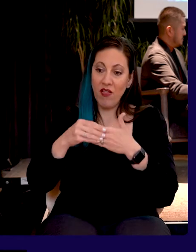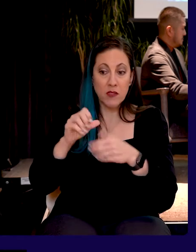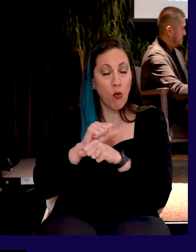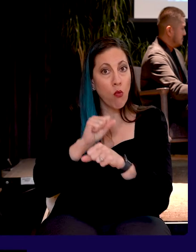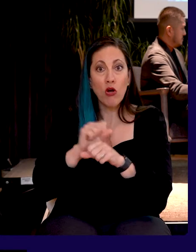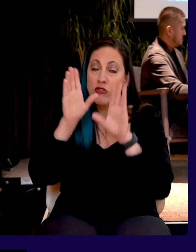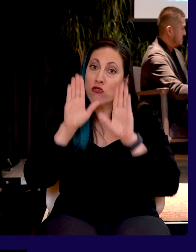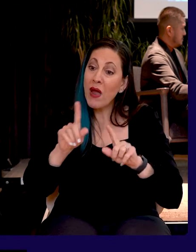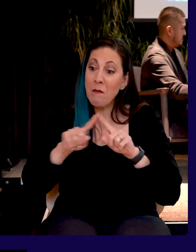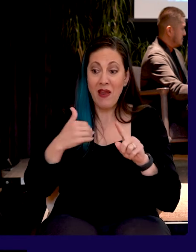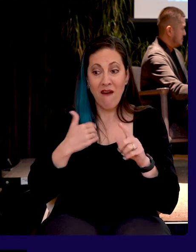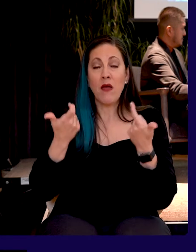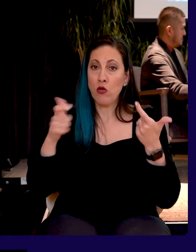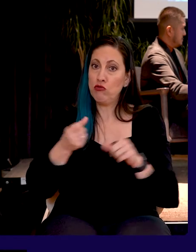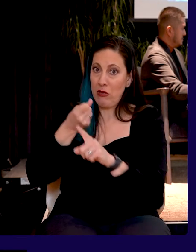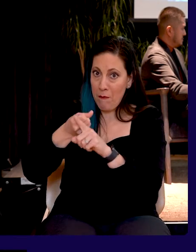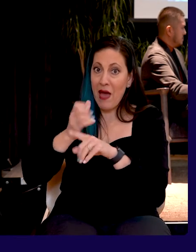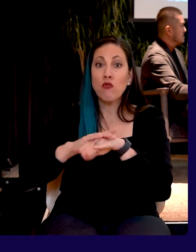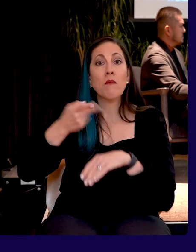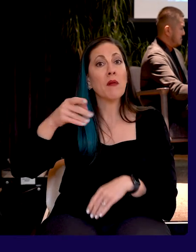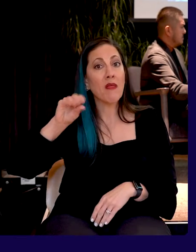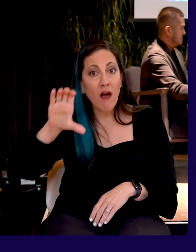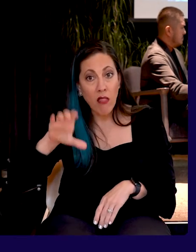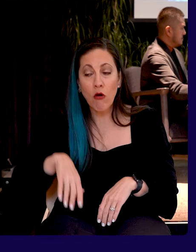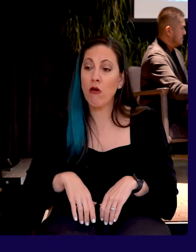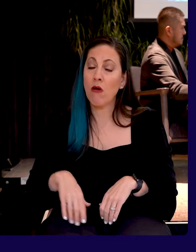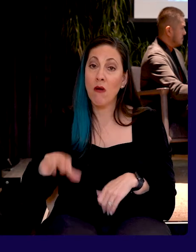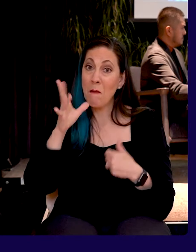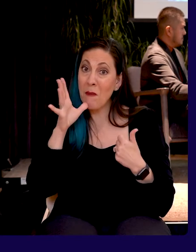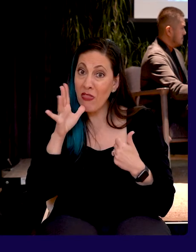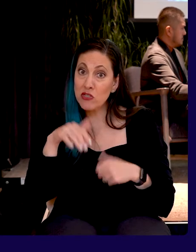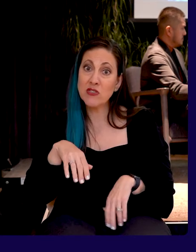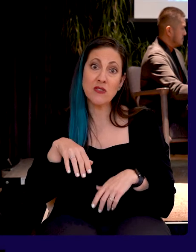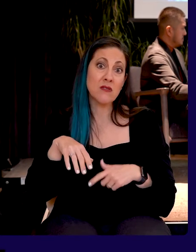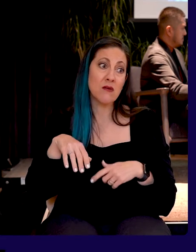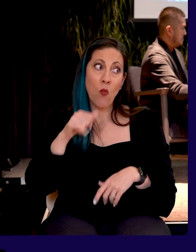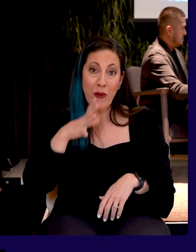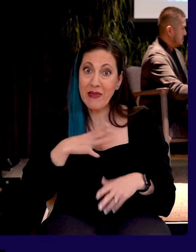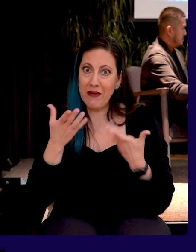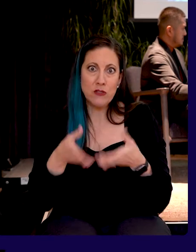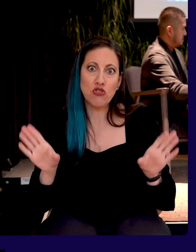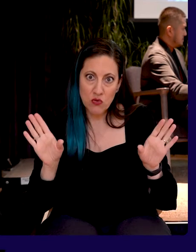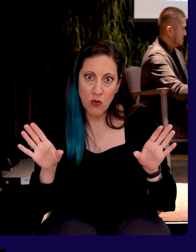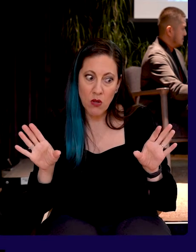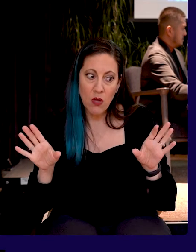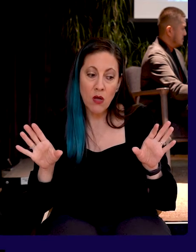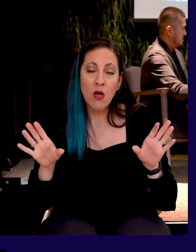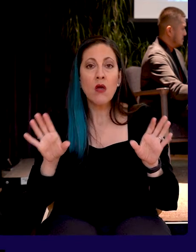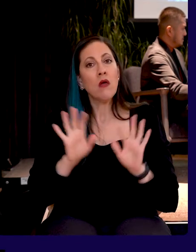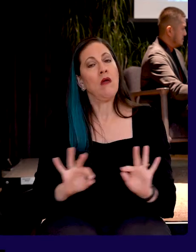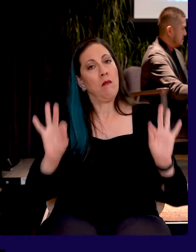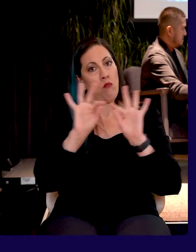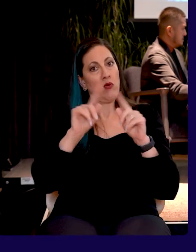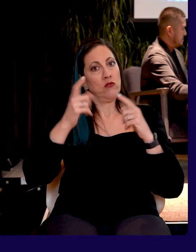it's had a greater impact on people of color, on mothers, on women in general. And I think it's important to